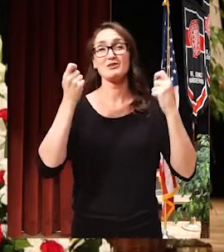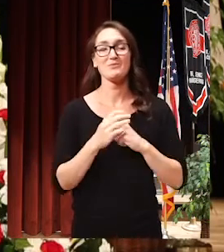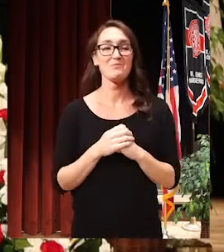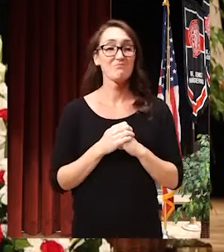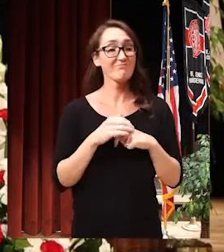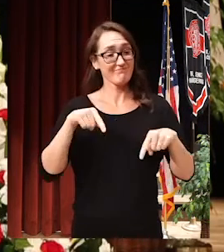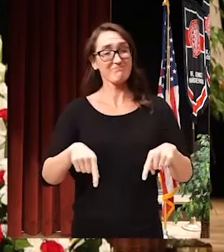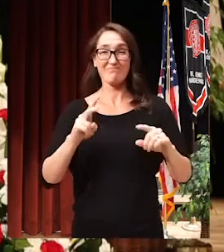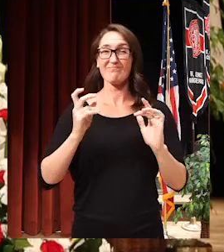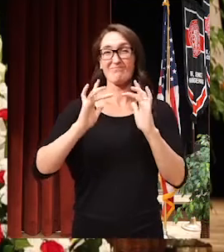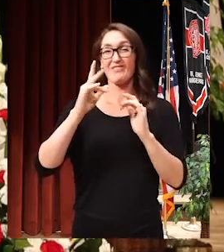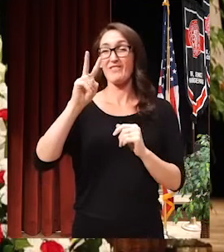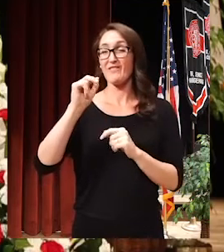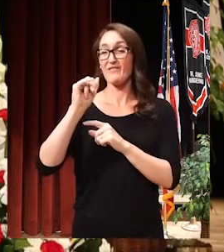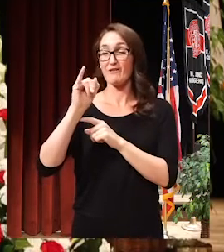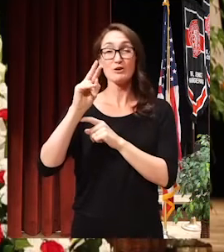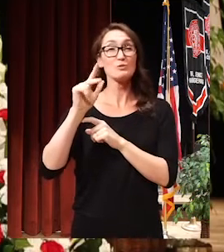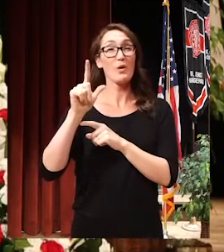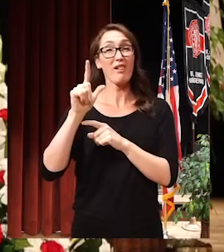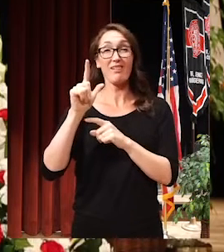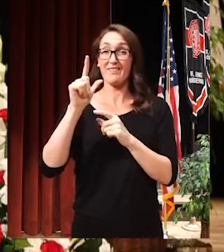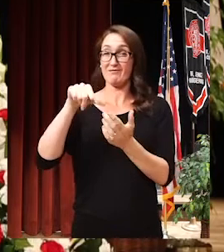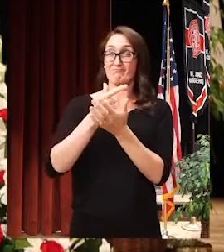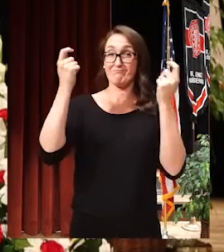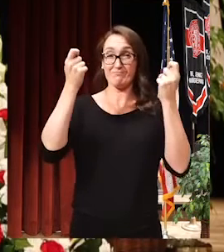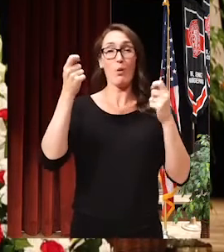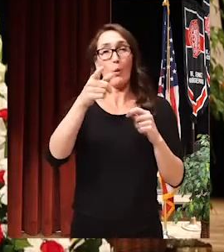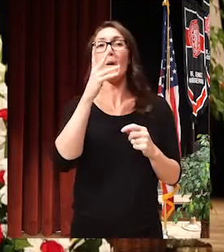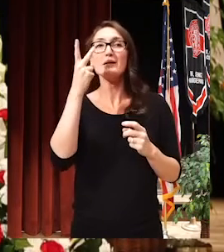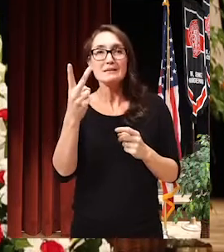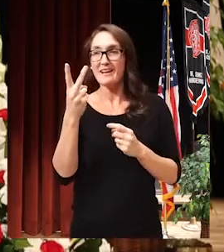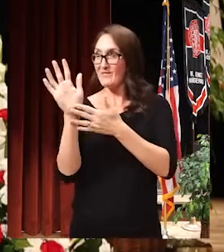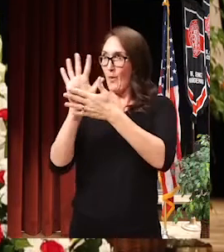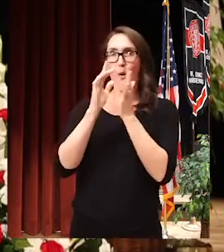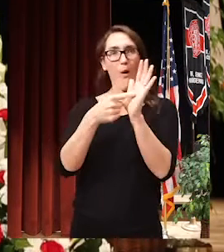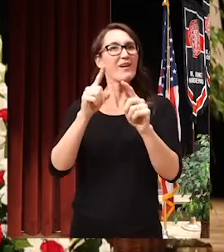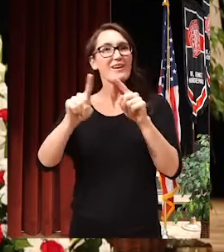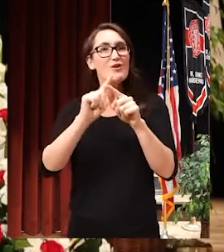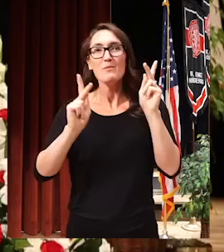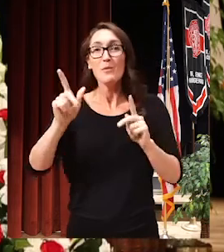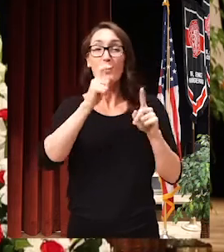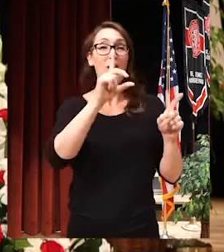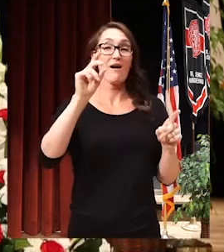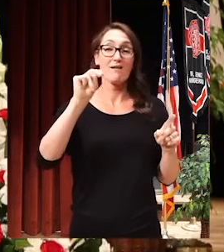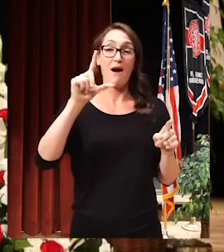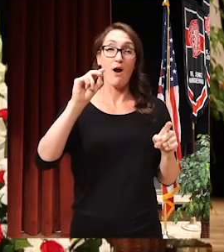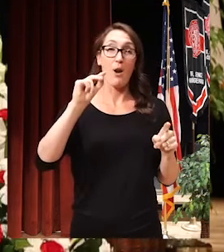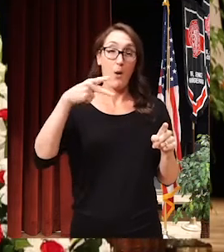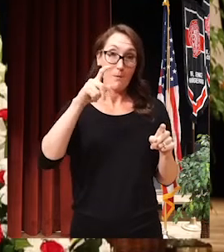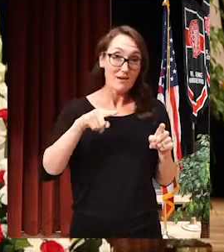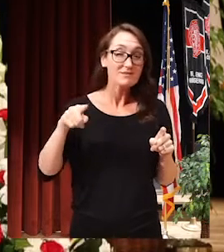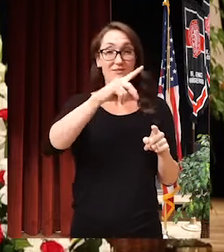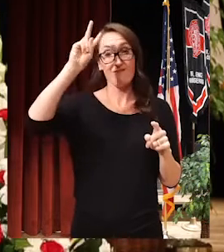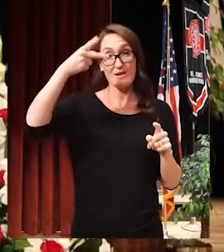virtual commencement, you will also find video messages from the following individuals: Mr. Don Lopez, Vice